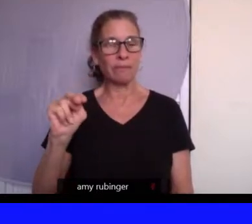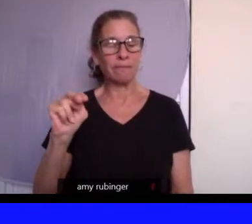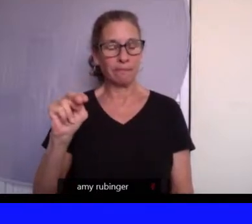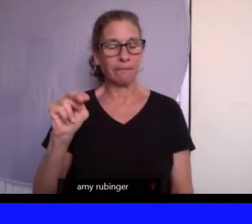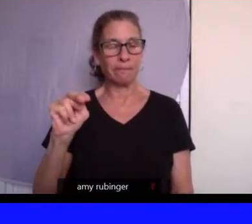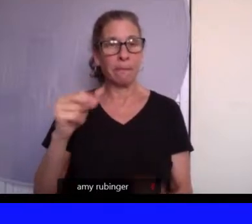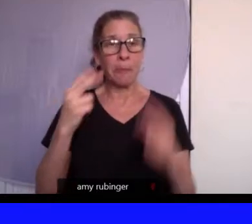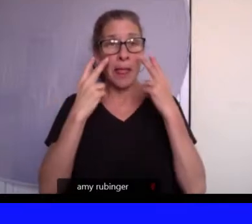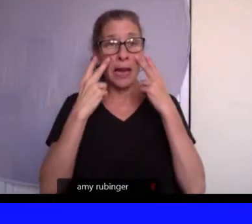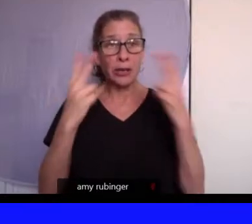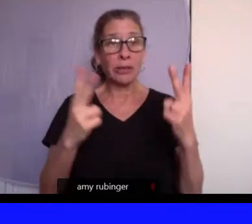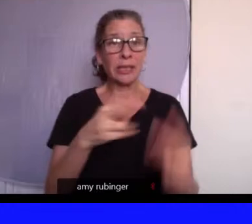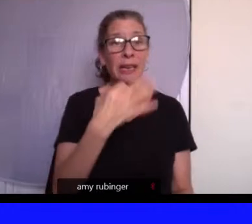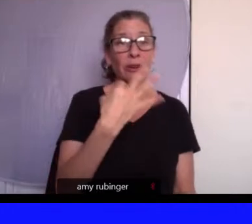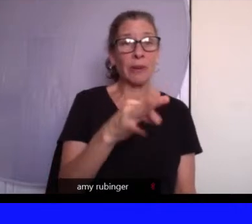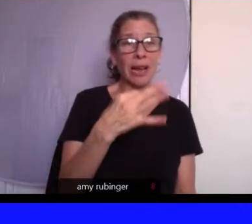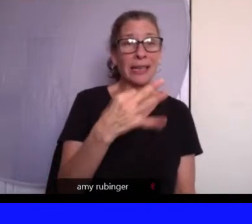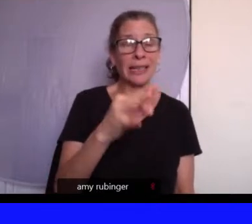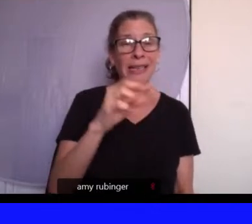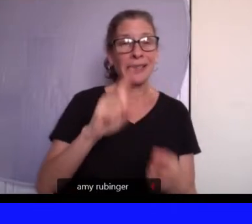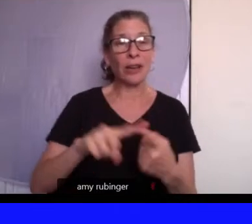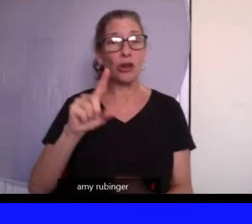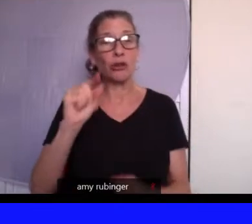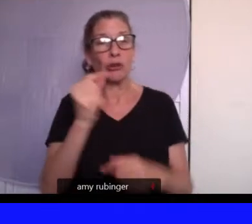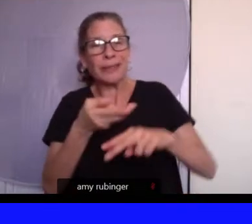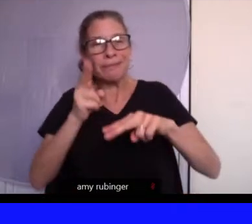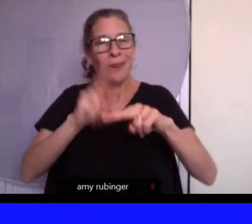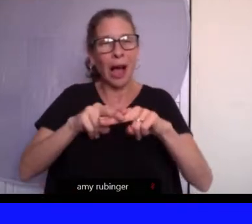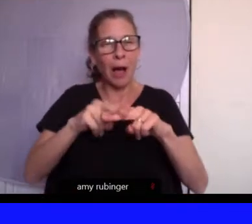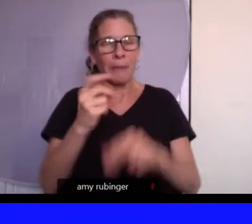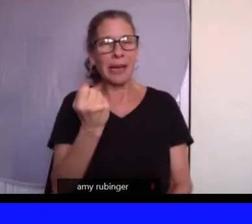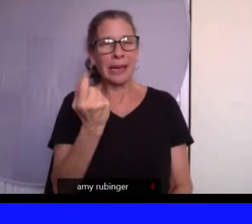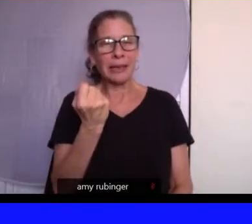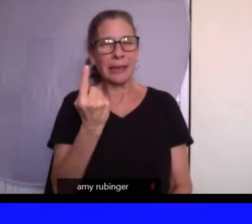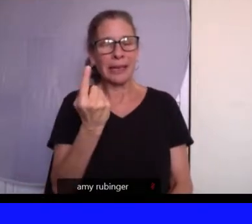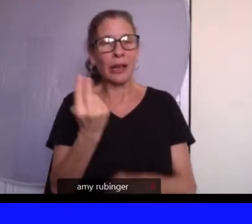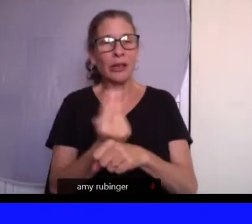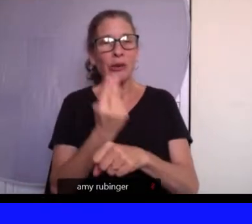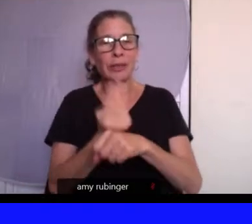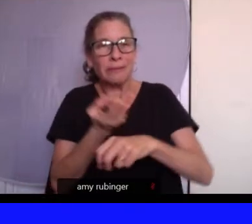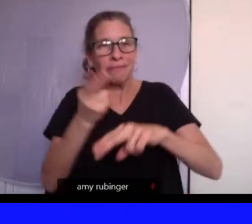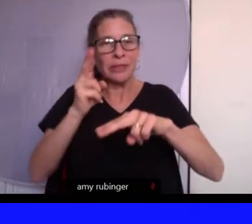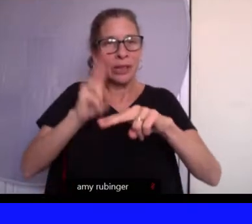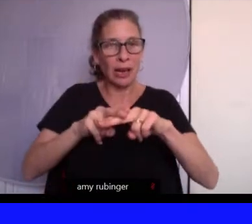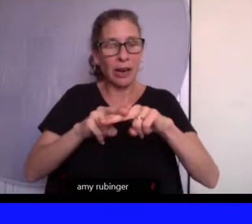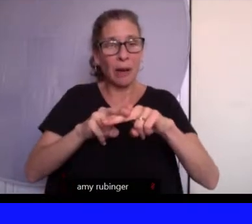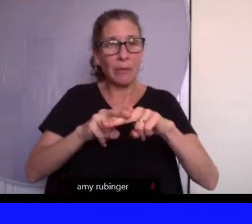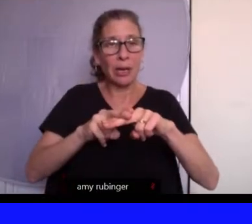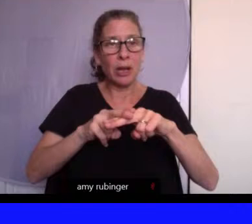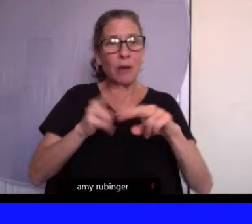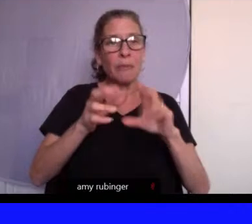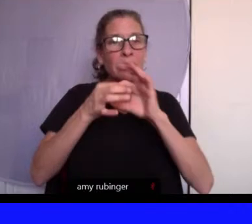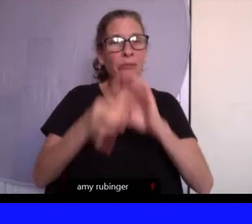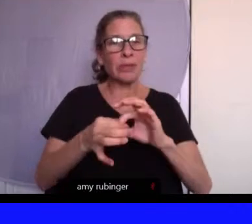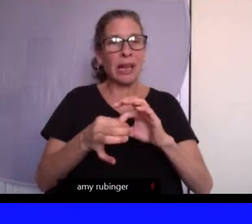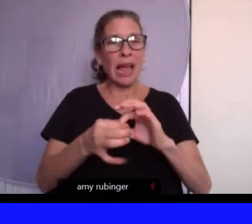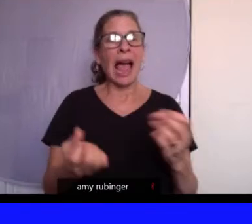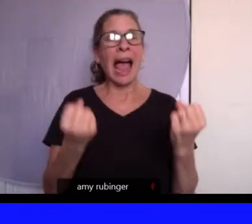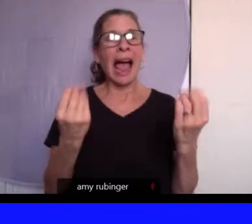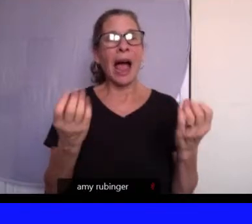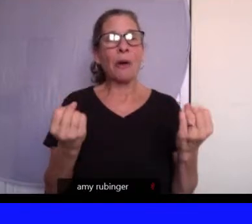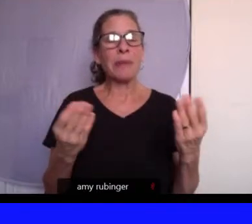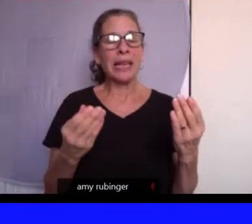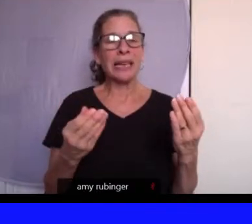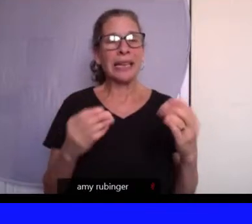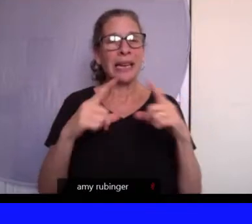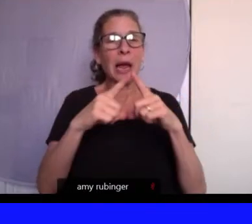little bit in 2020. And so the numbers have gone up a bit, but you are right. That small sample size, for lack of a better term, does